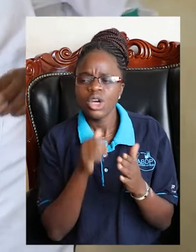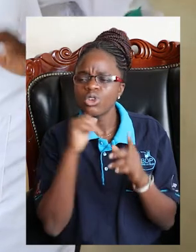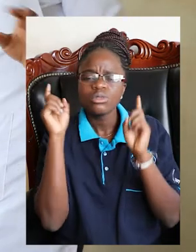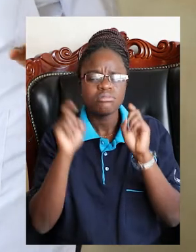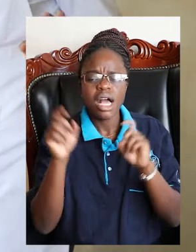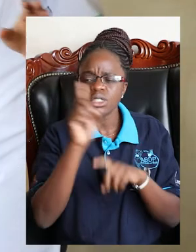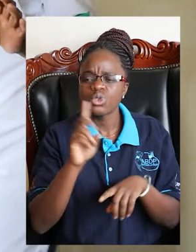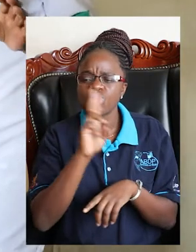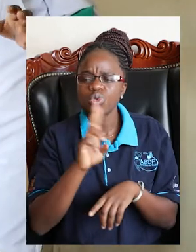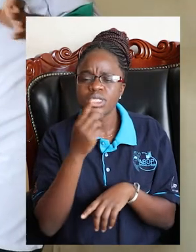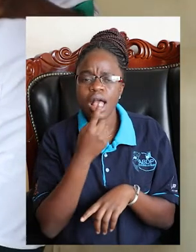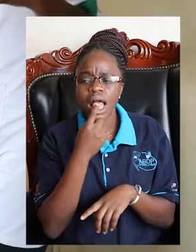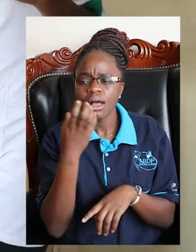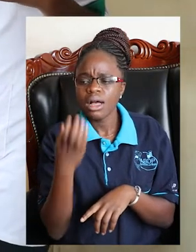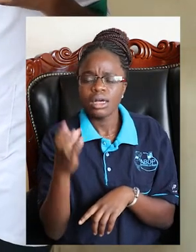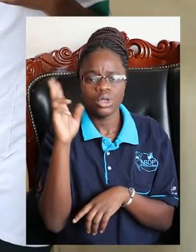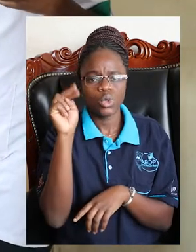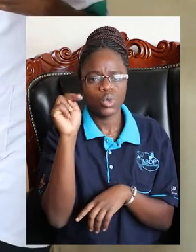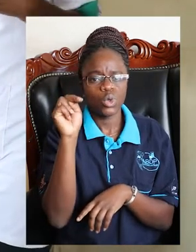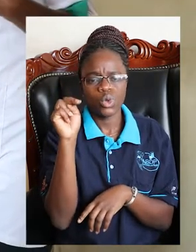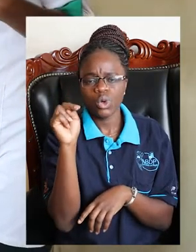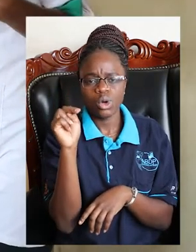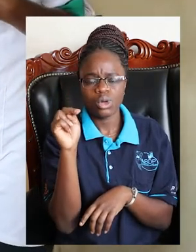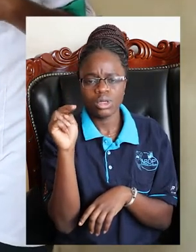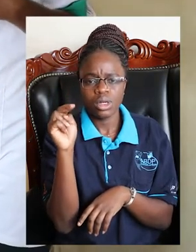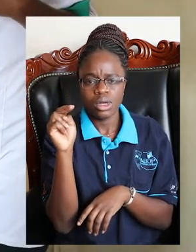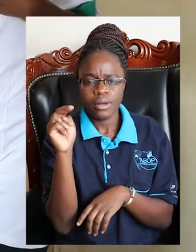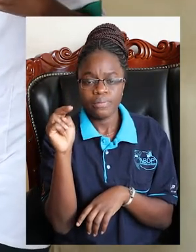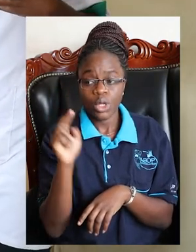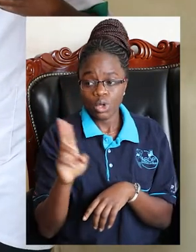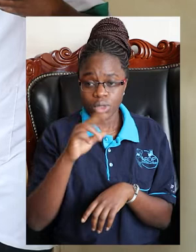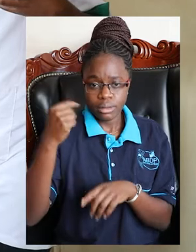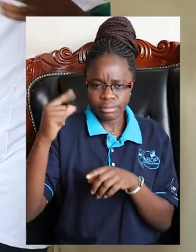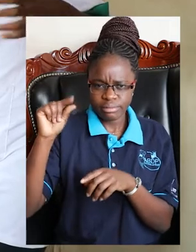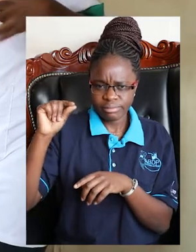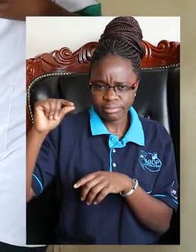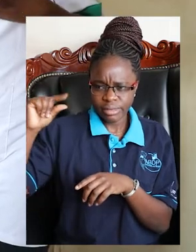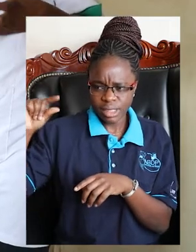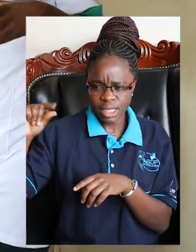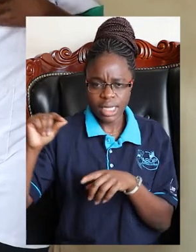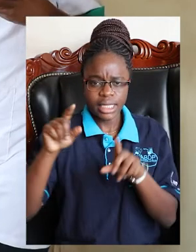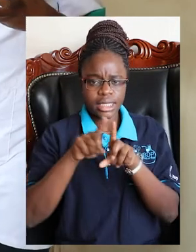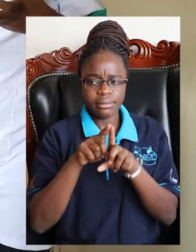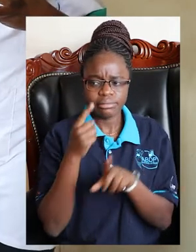all your ingredients, you don't have to use tomatoes. You put the cowpeas in, let it